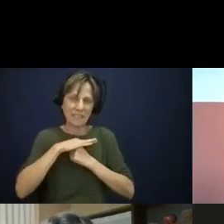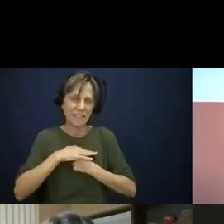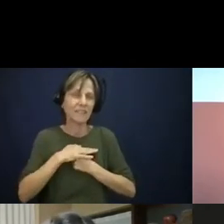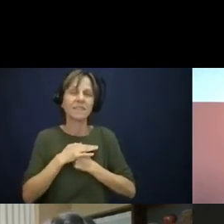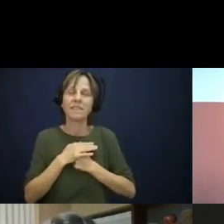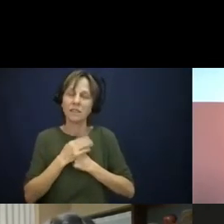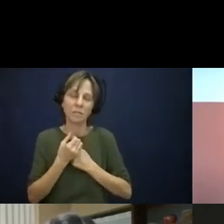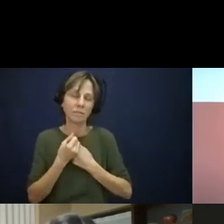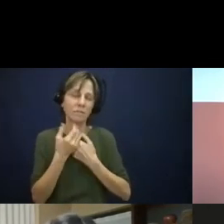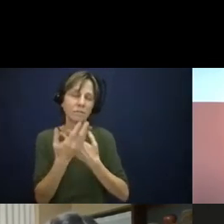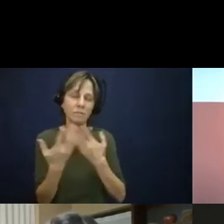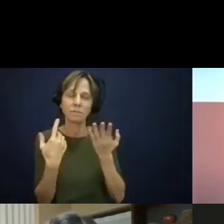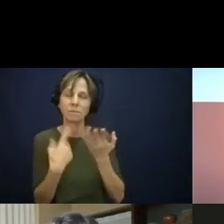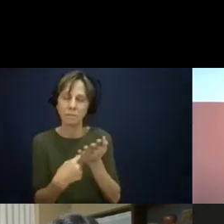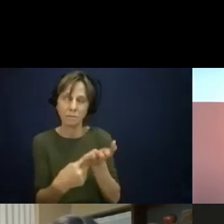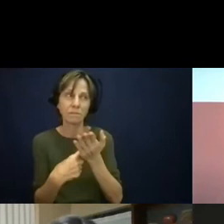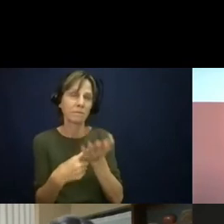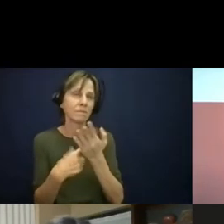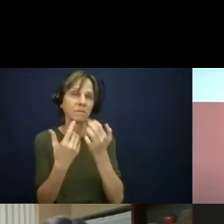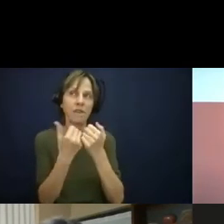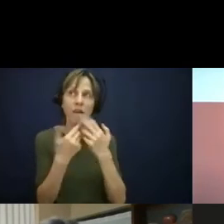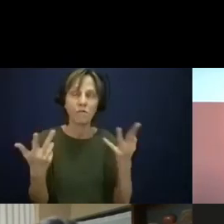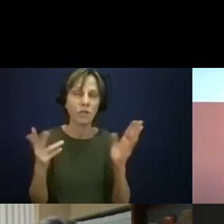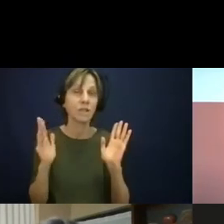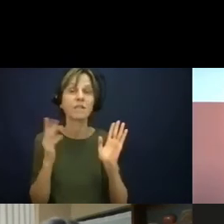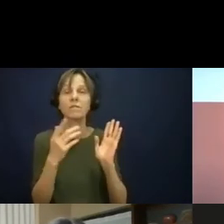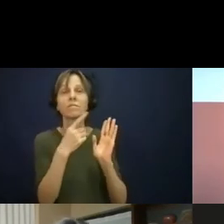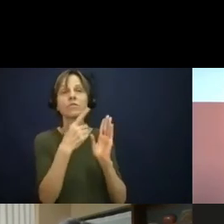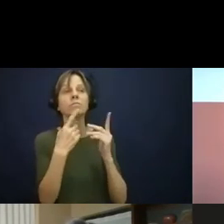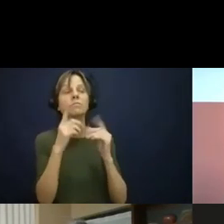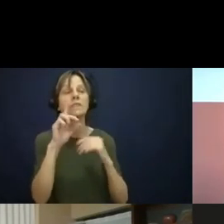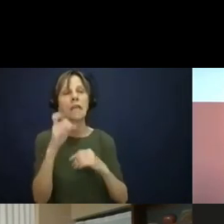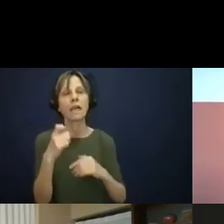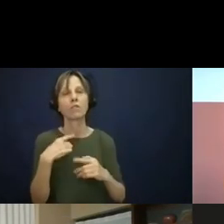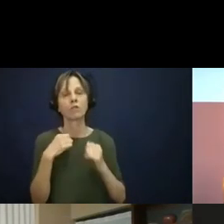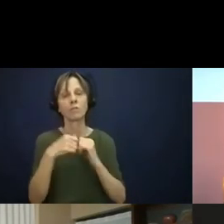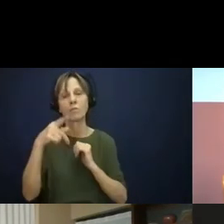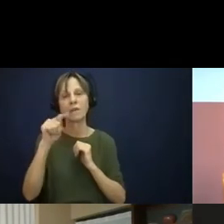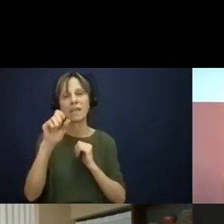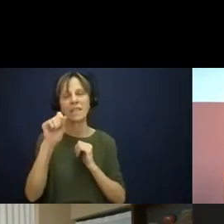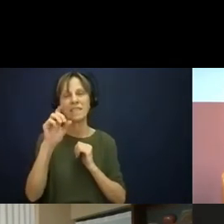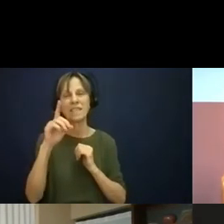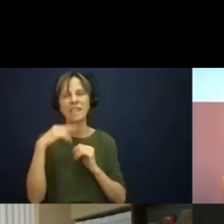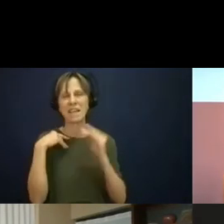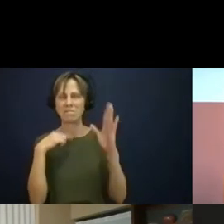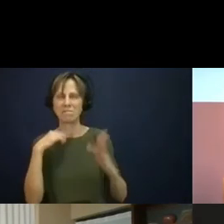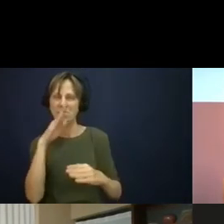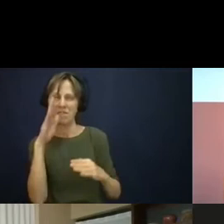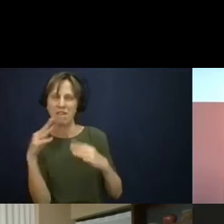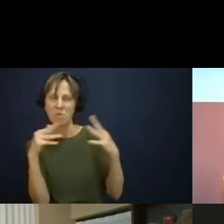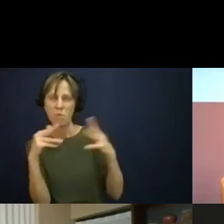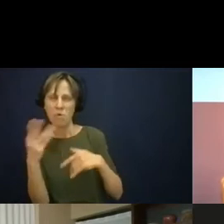images and ideas and everything. And she diagnosed me with PTSD. I'm like, I've never been to the war before. And she was